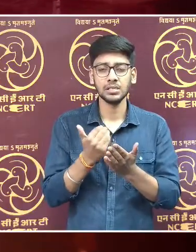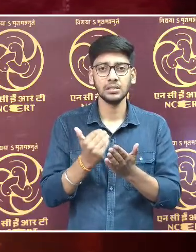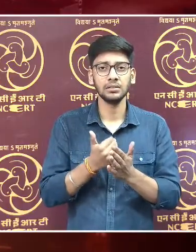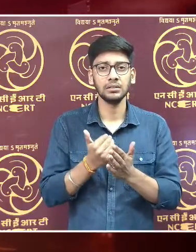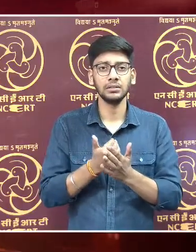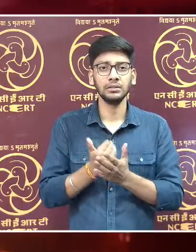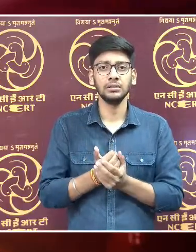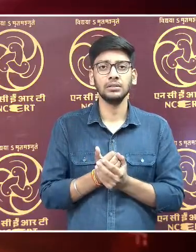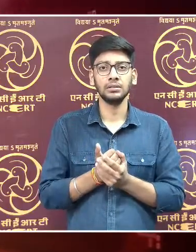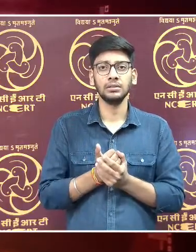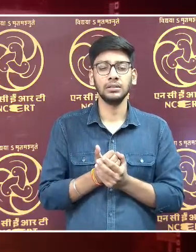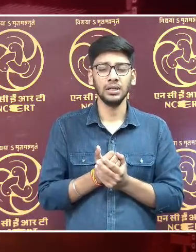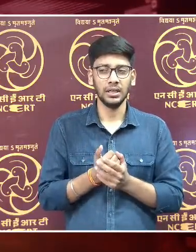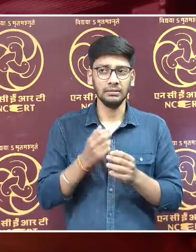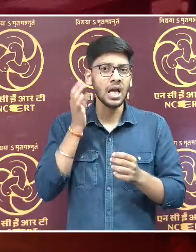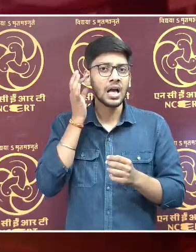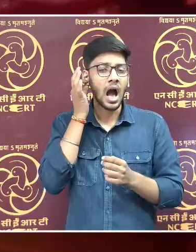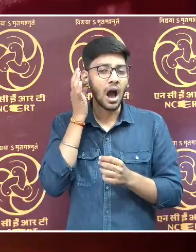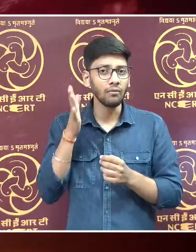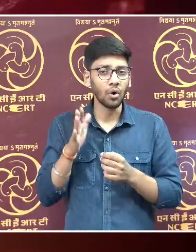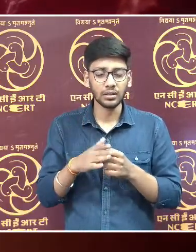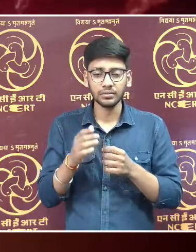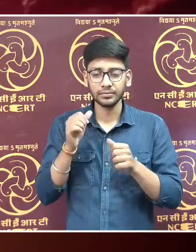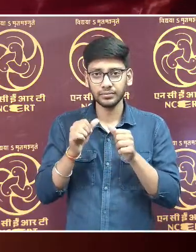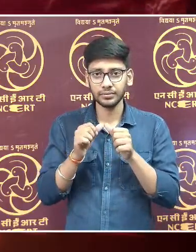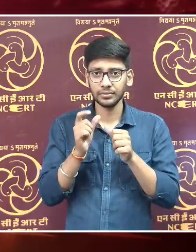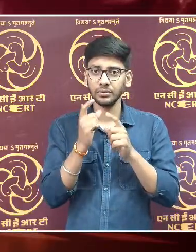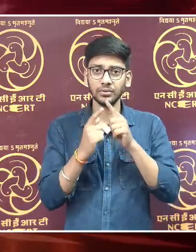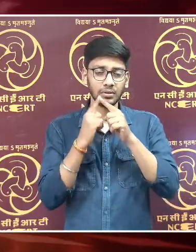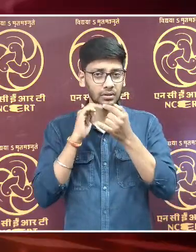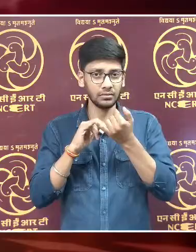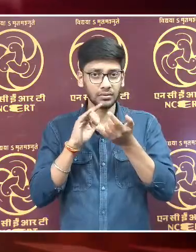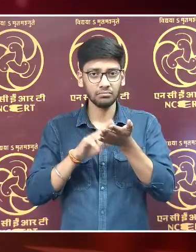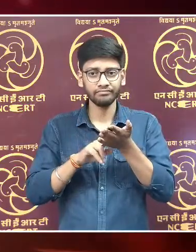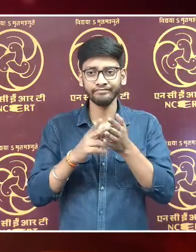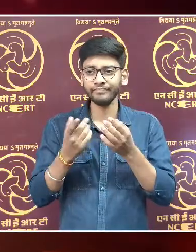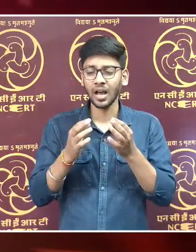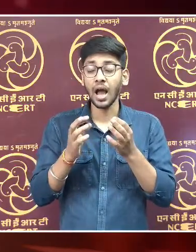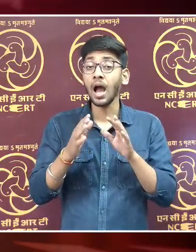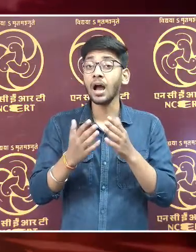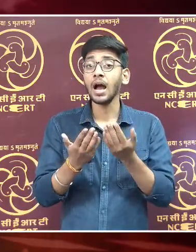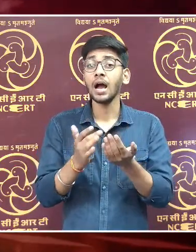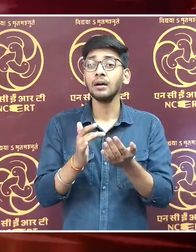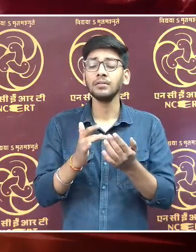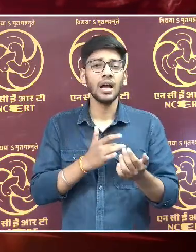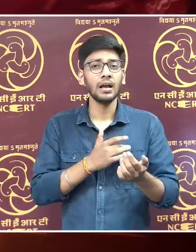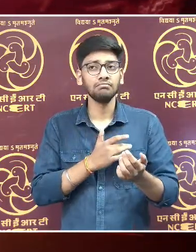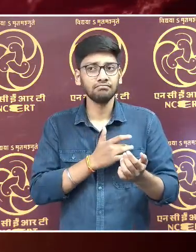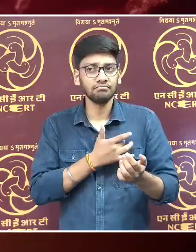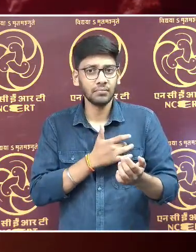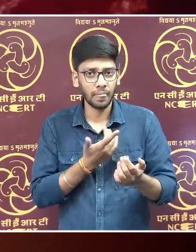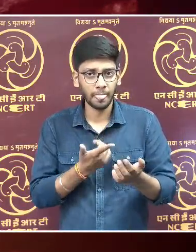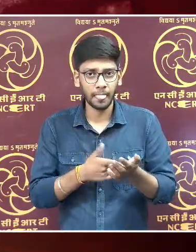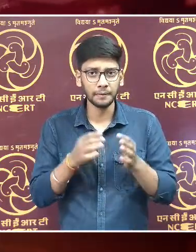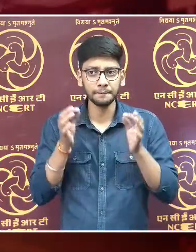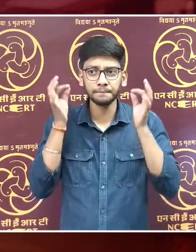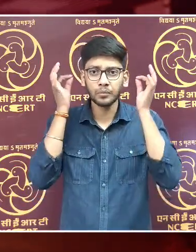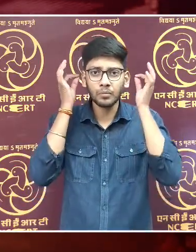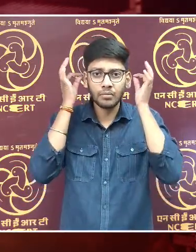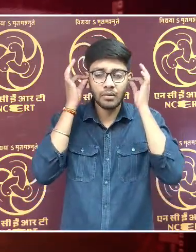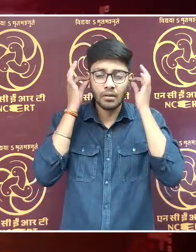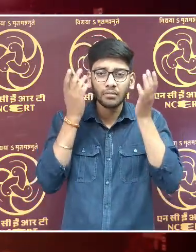means avoiding the acquired condition. Like I think most of us have the habit of cleaning the ears with the